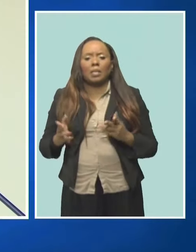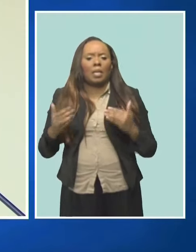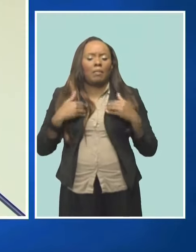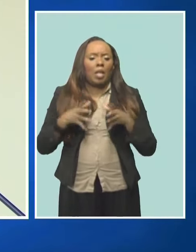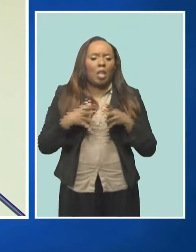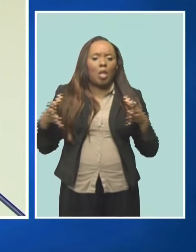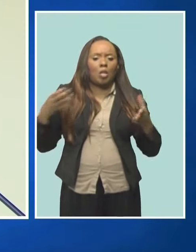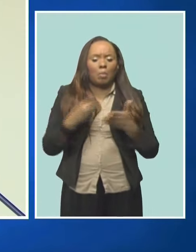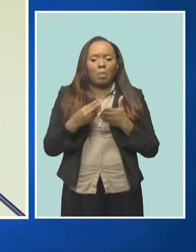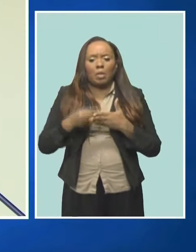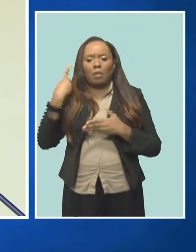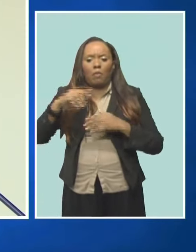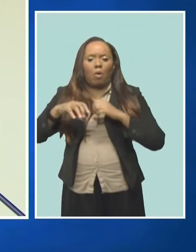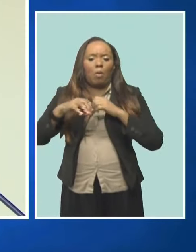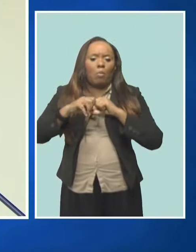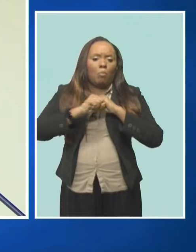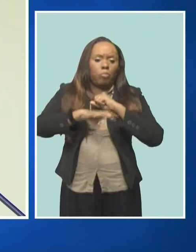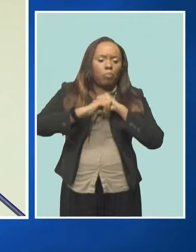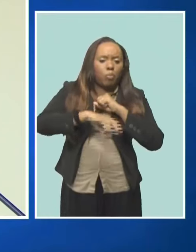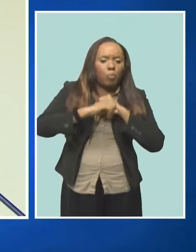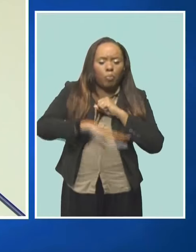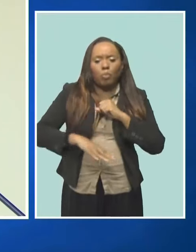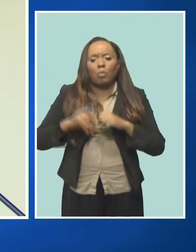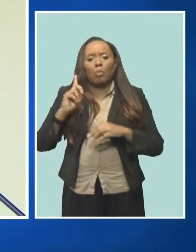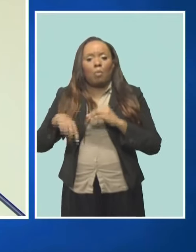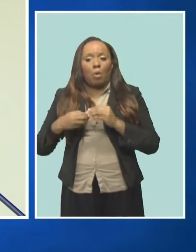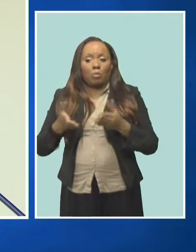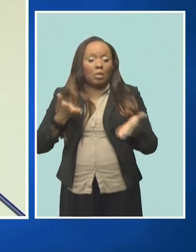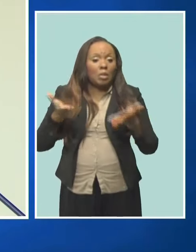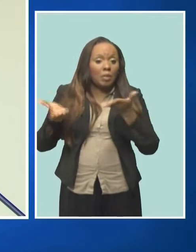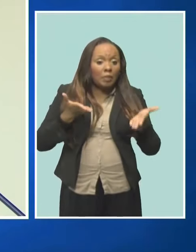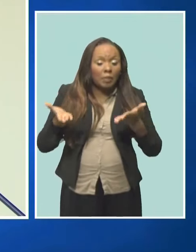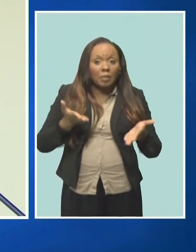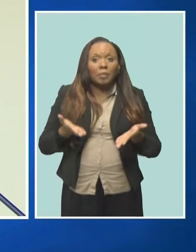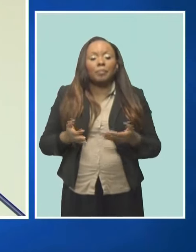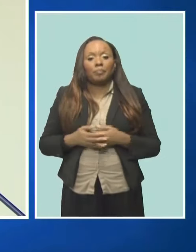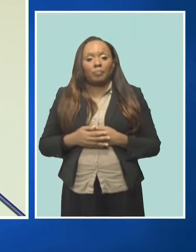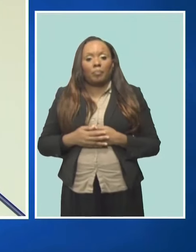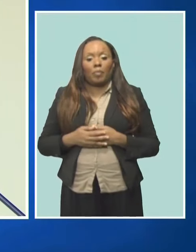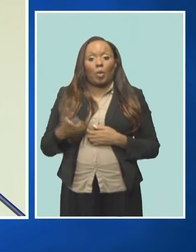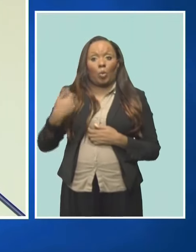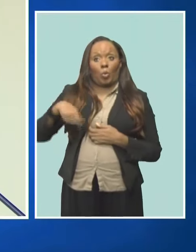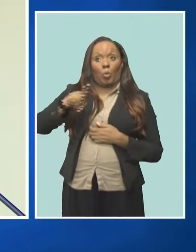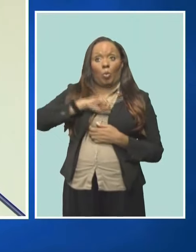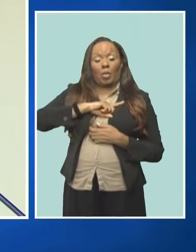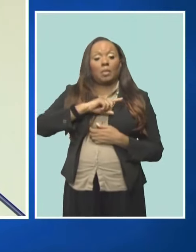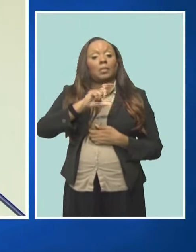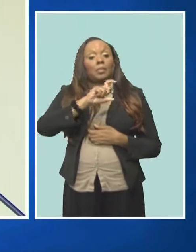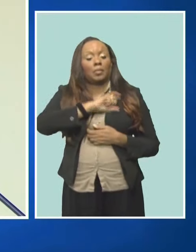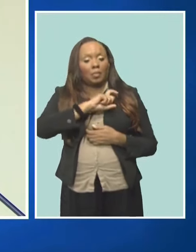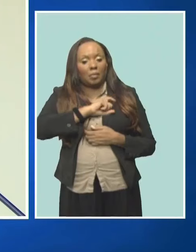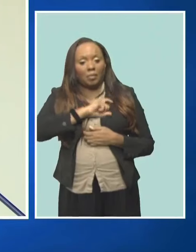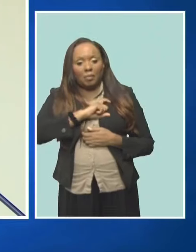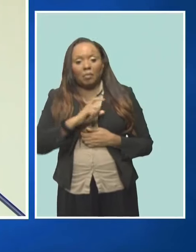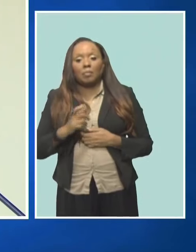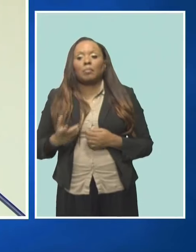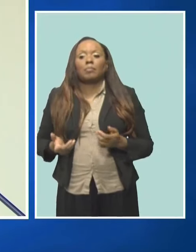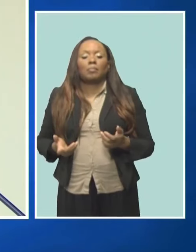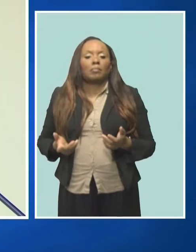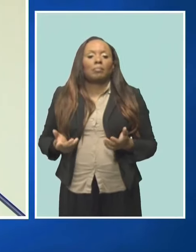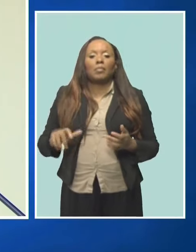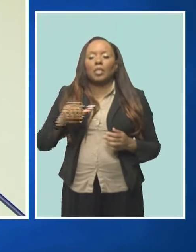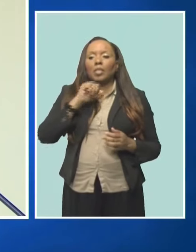on advertisement of their services and value, we as law enforcement agencies do not have such